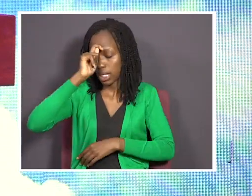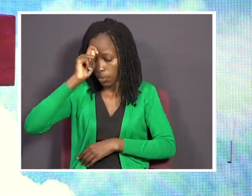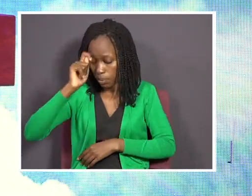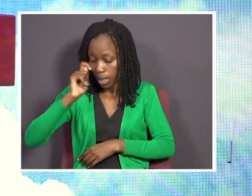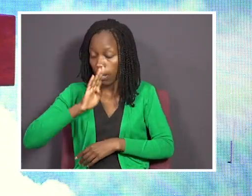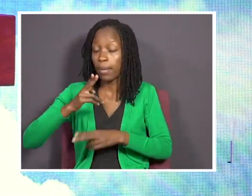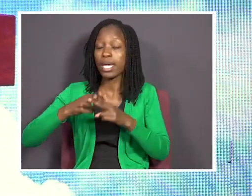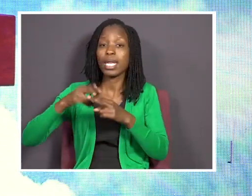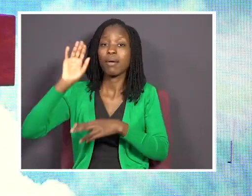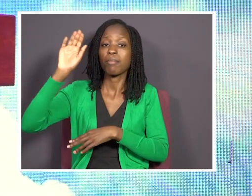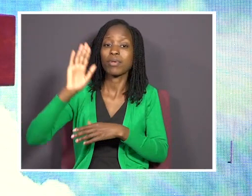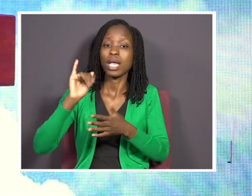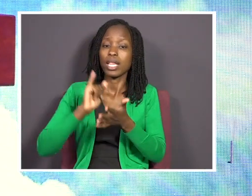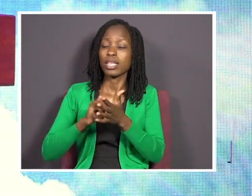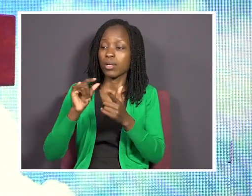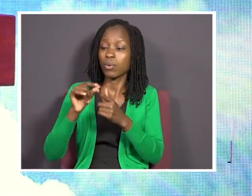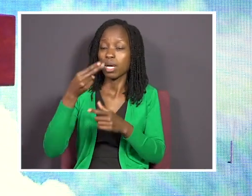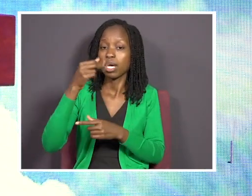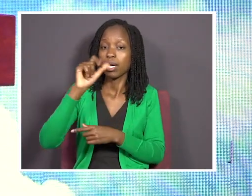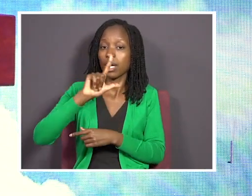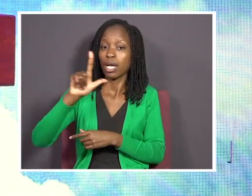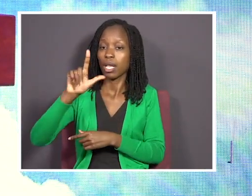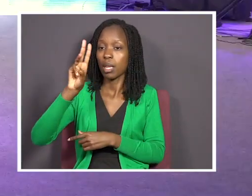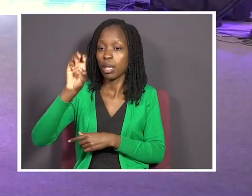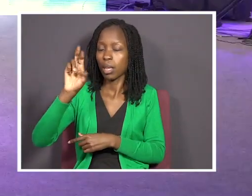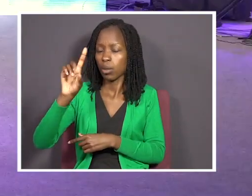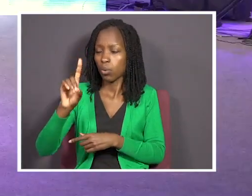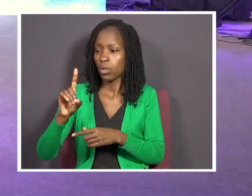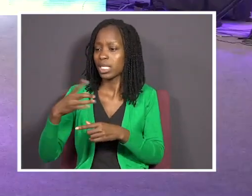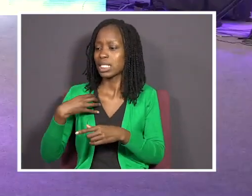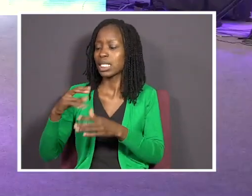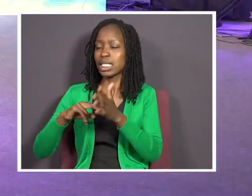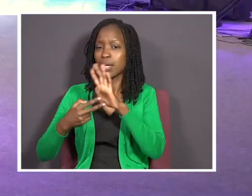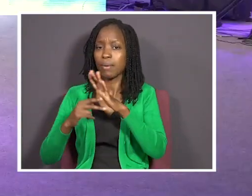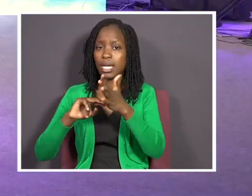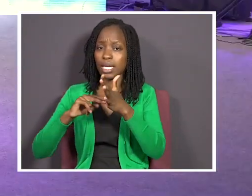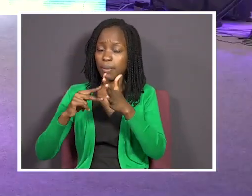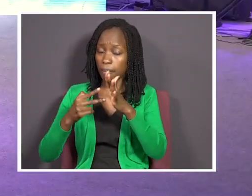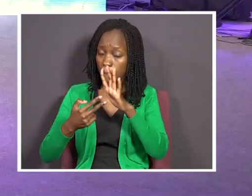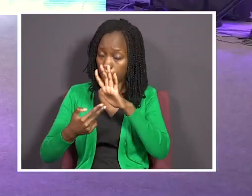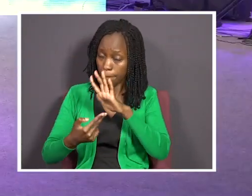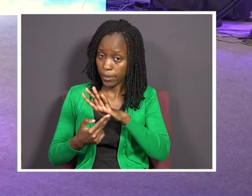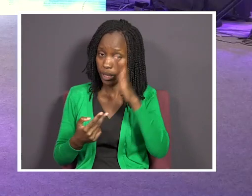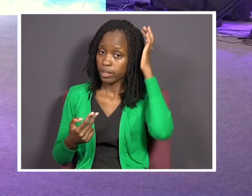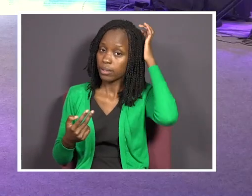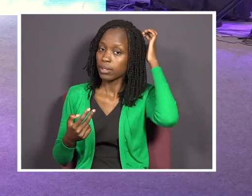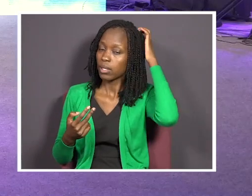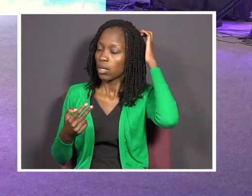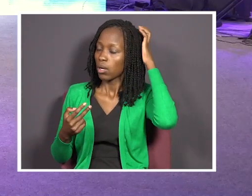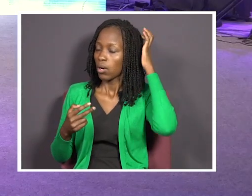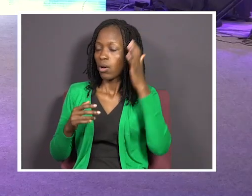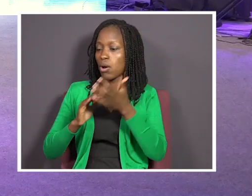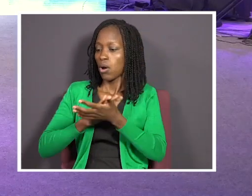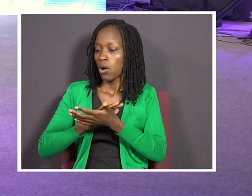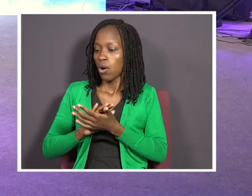Respected be your name. This word, hallowed, is rich in meaning. It means that revered is the name of the